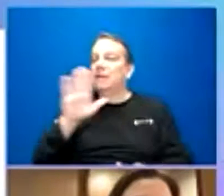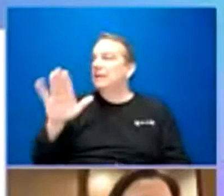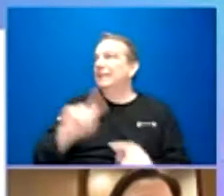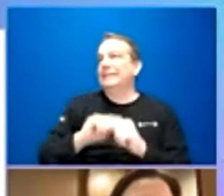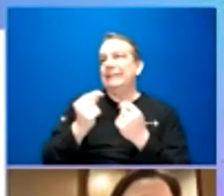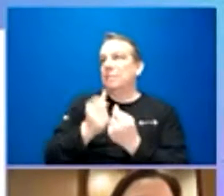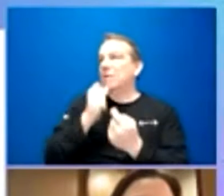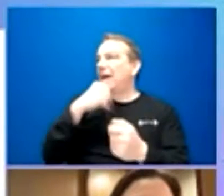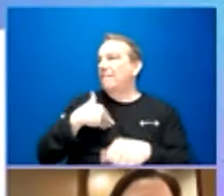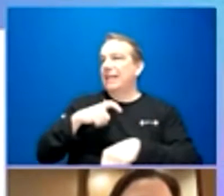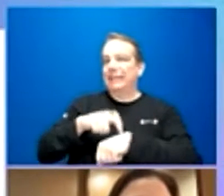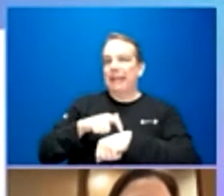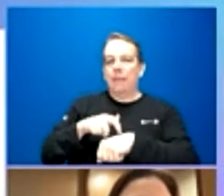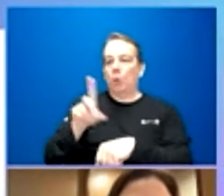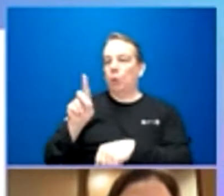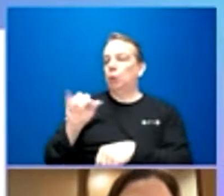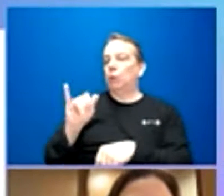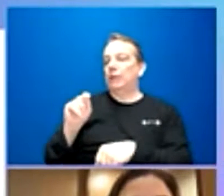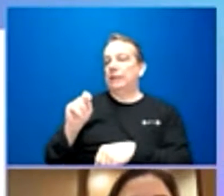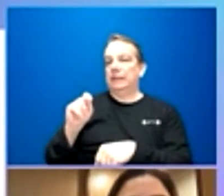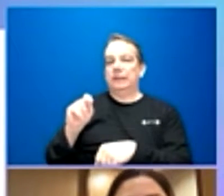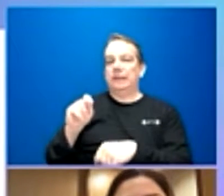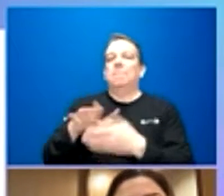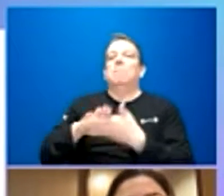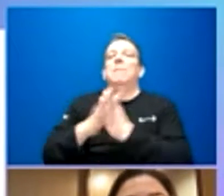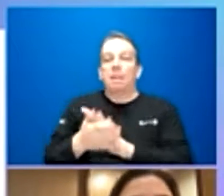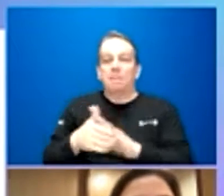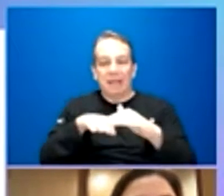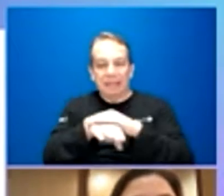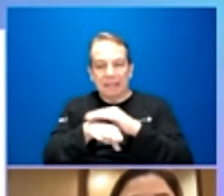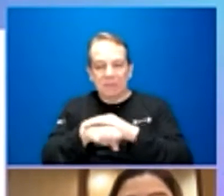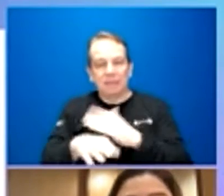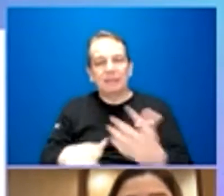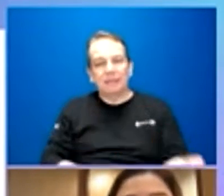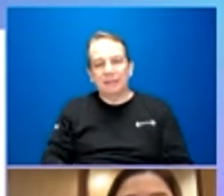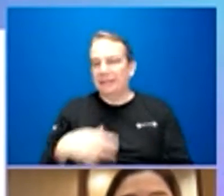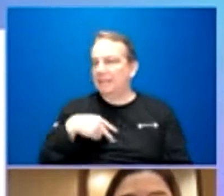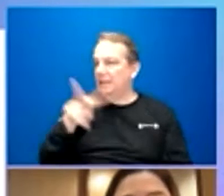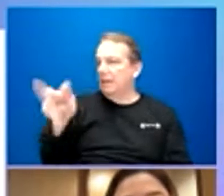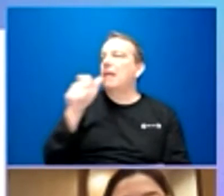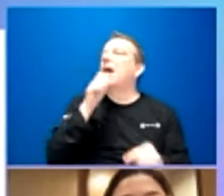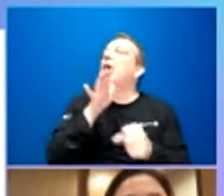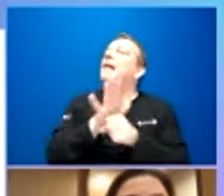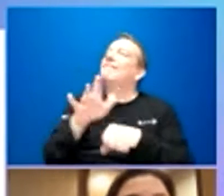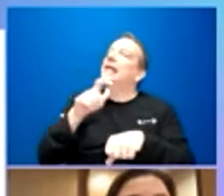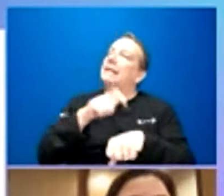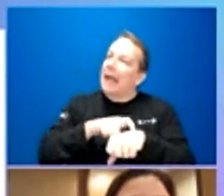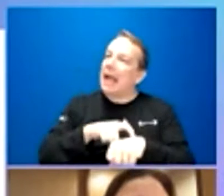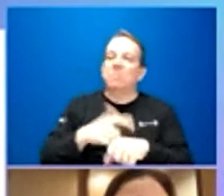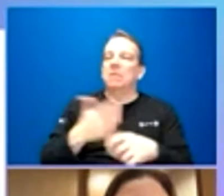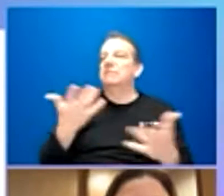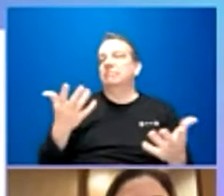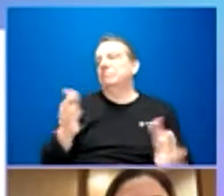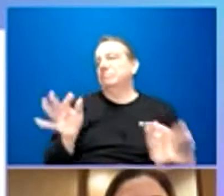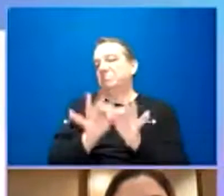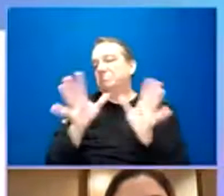doesn't have the time to make their product accessible. There's simply just not enough time and therefore they can't do